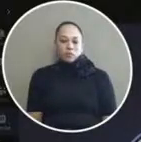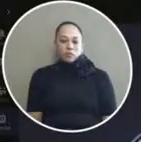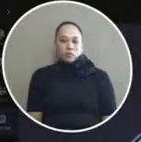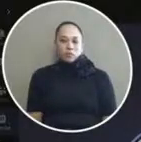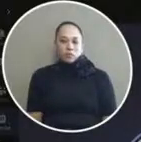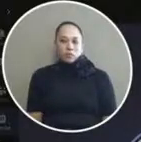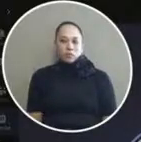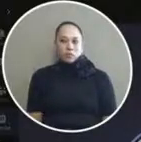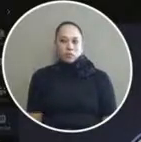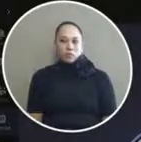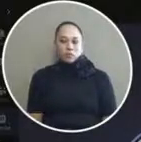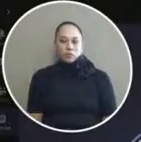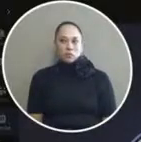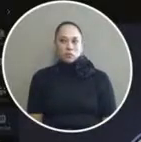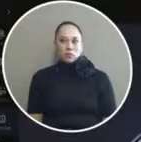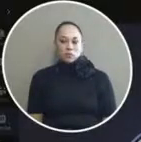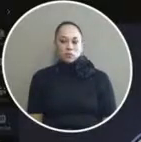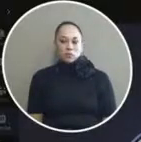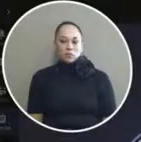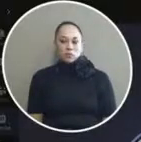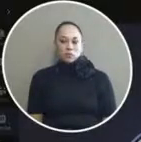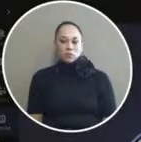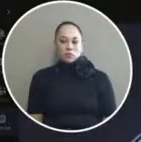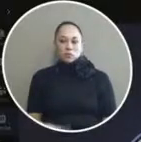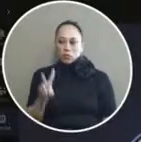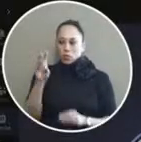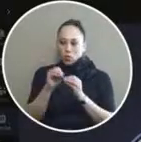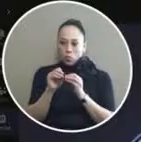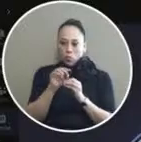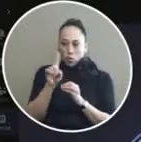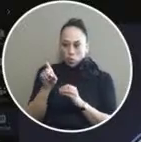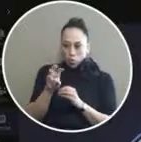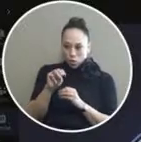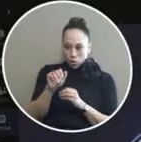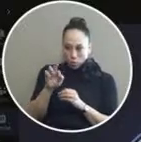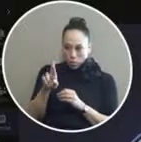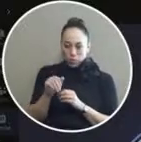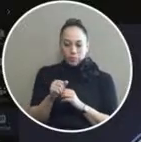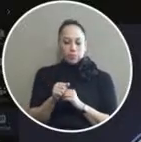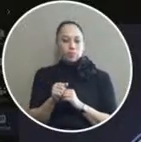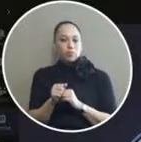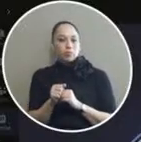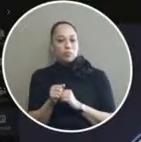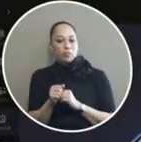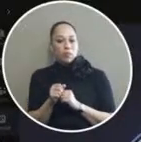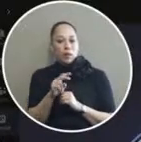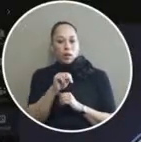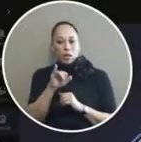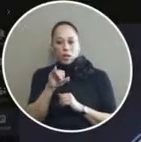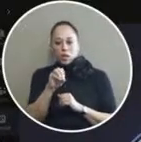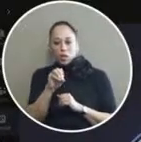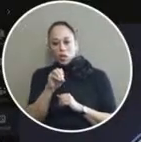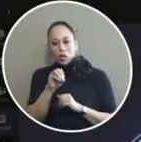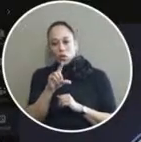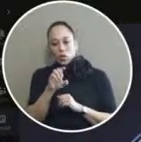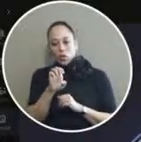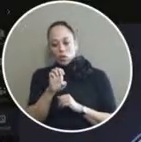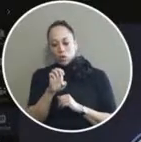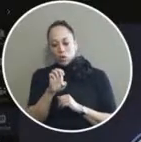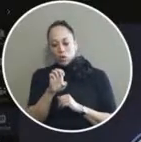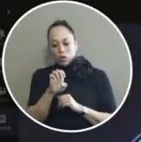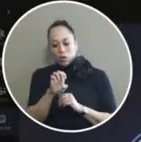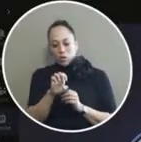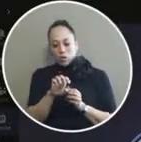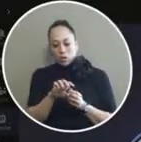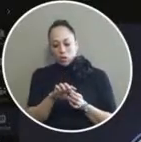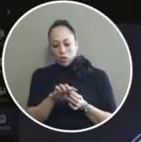How much more? And then just 2 other questions, Mayor. So, Nicole, since I'm looking